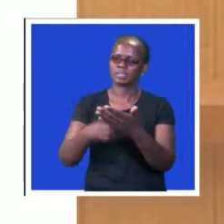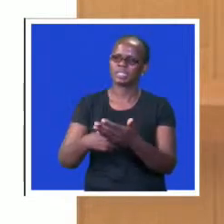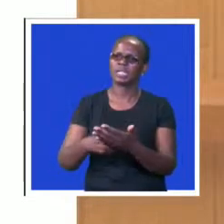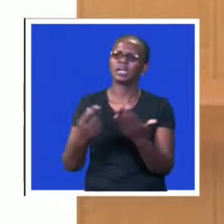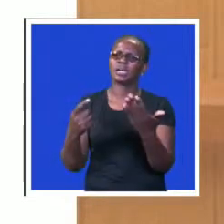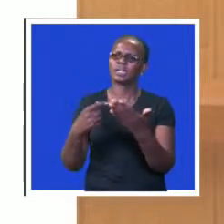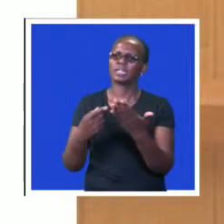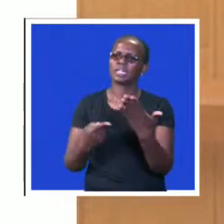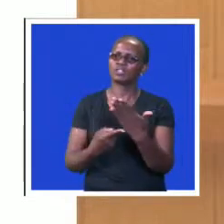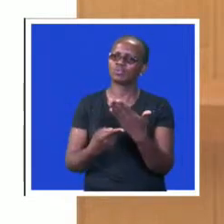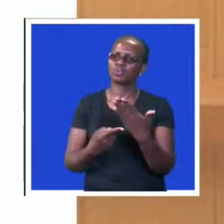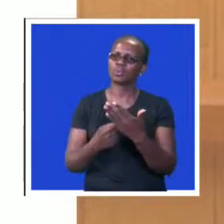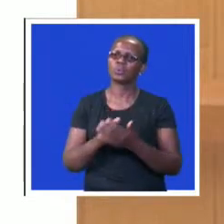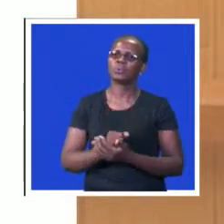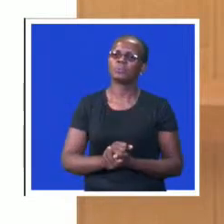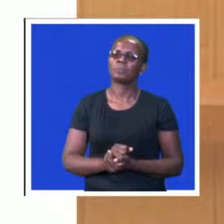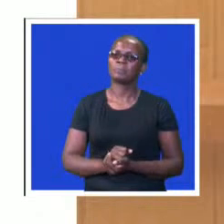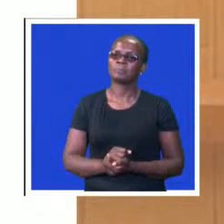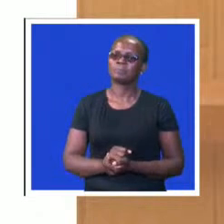items sold.